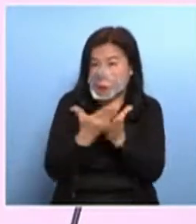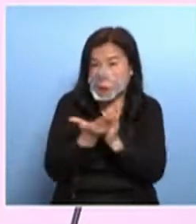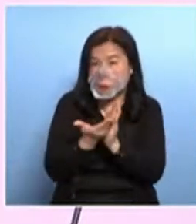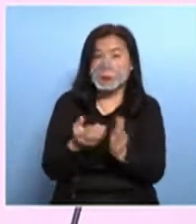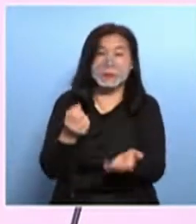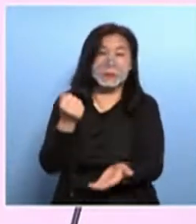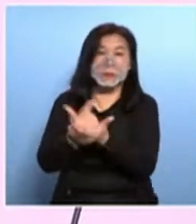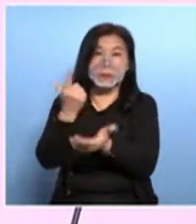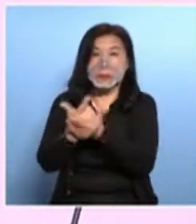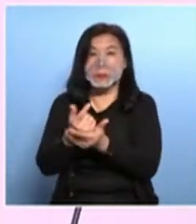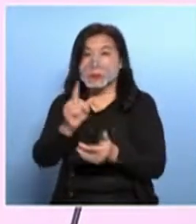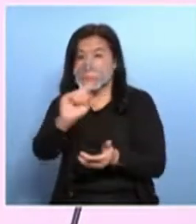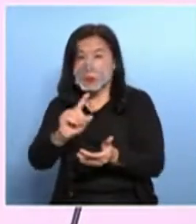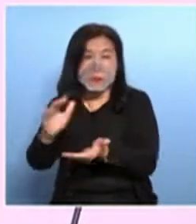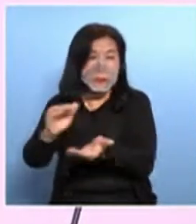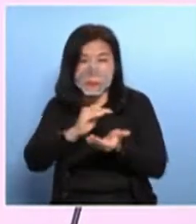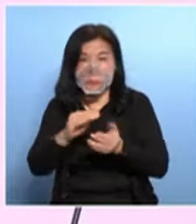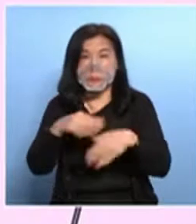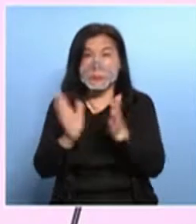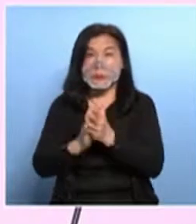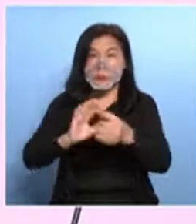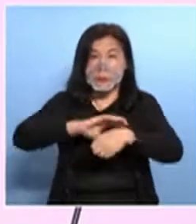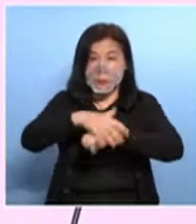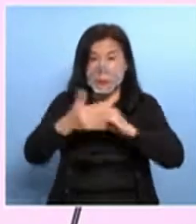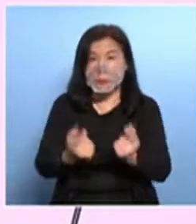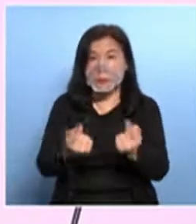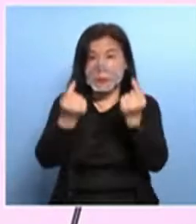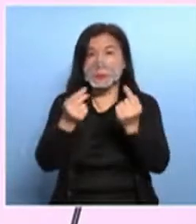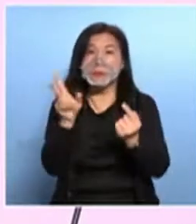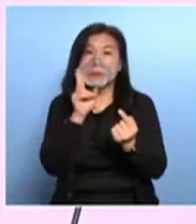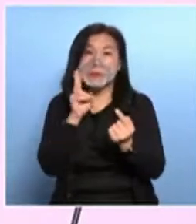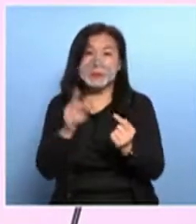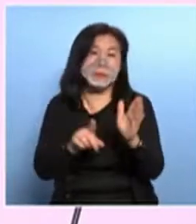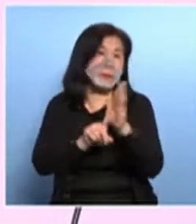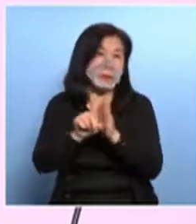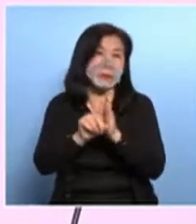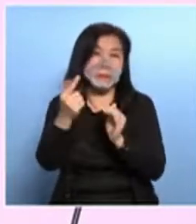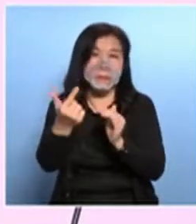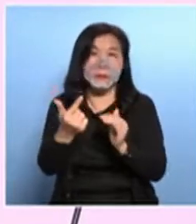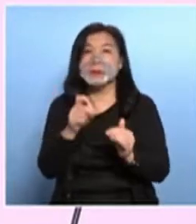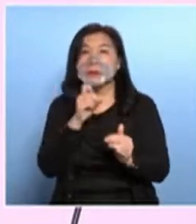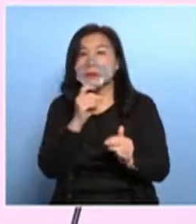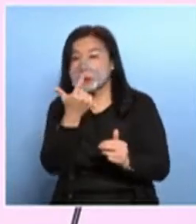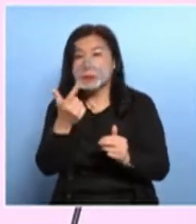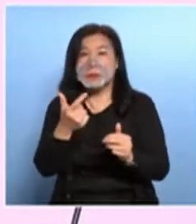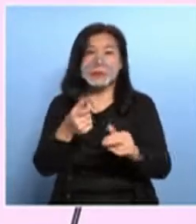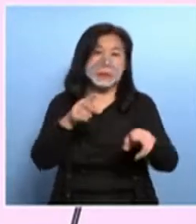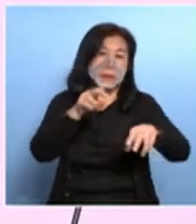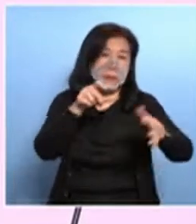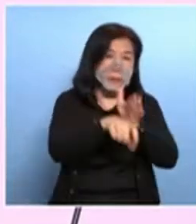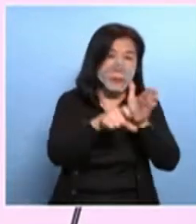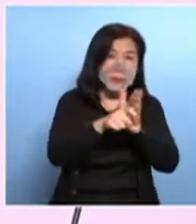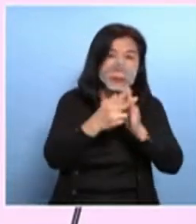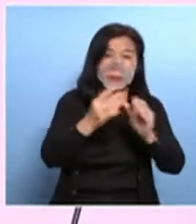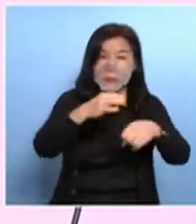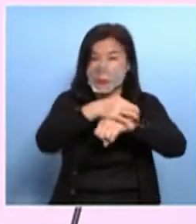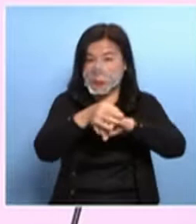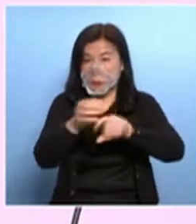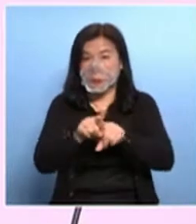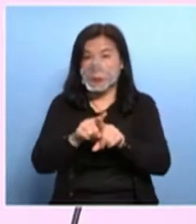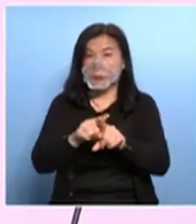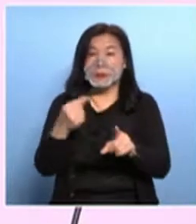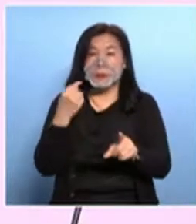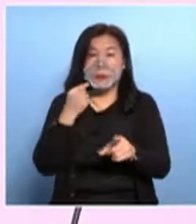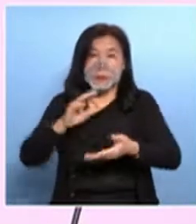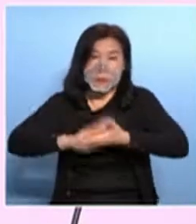by the impacts of high energy prices and supply bottlenecks, global inflation has been pushed up significantly, and many central banks will